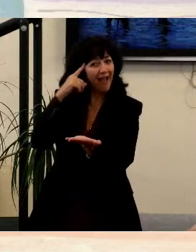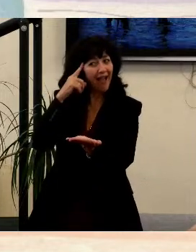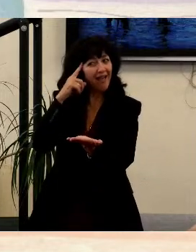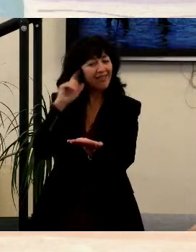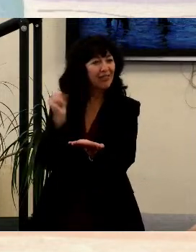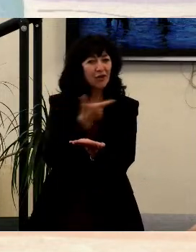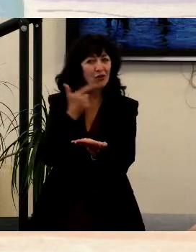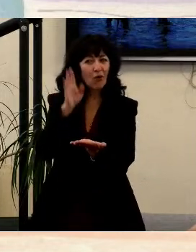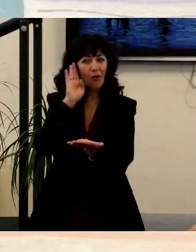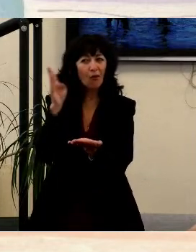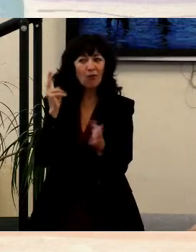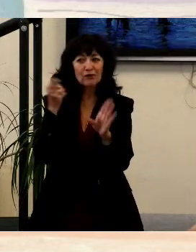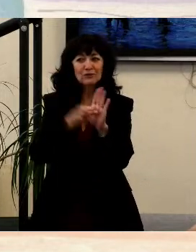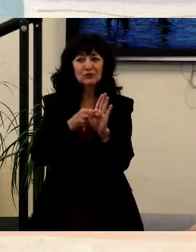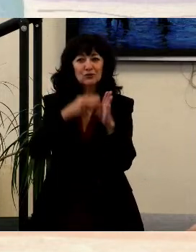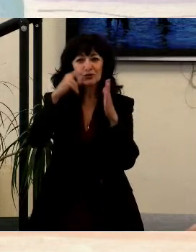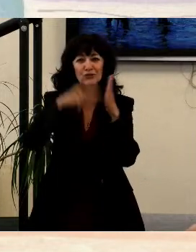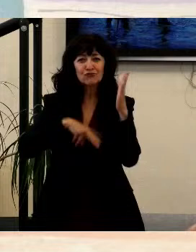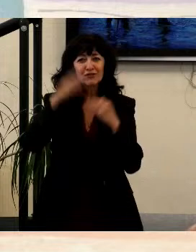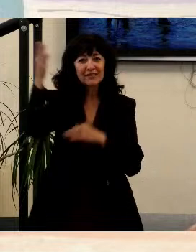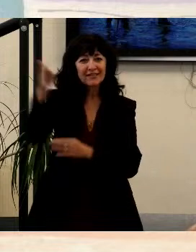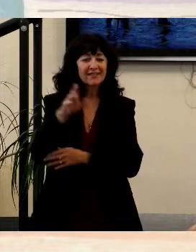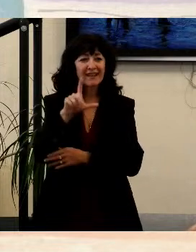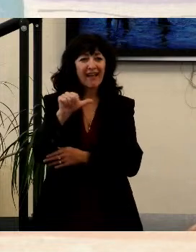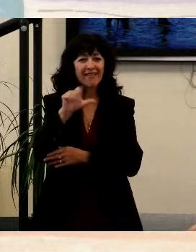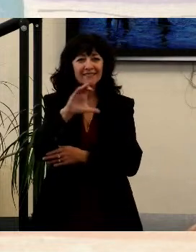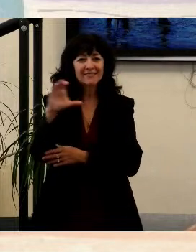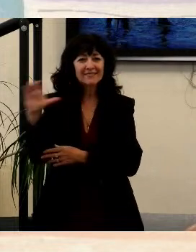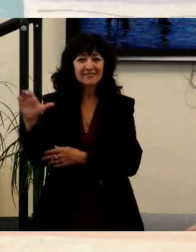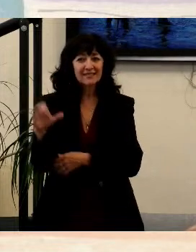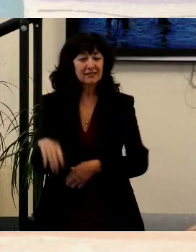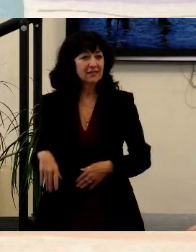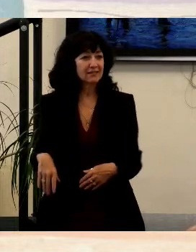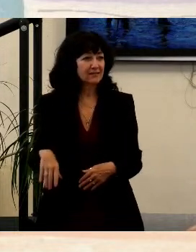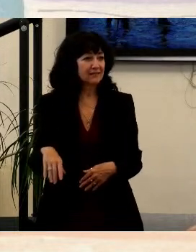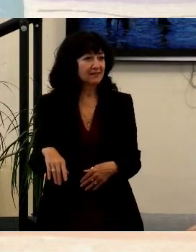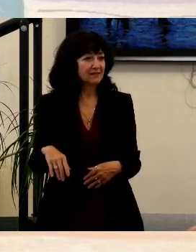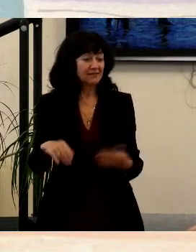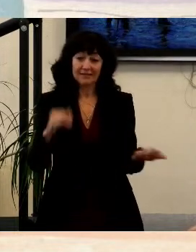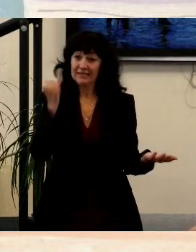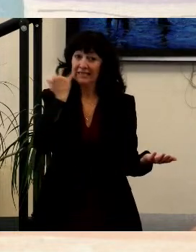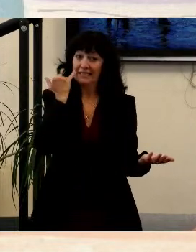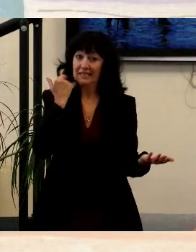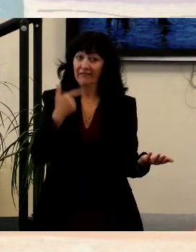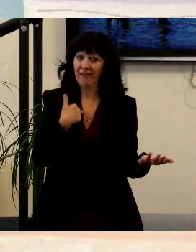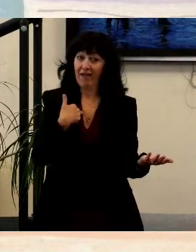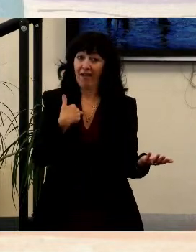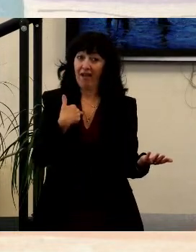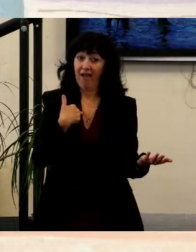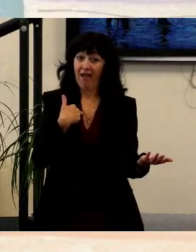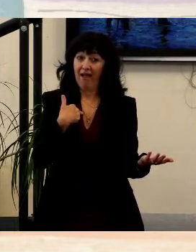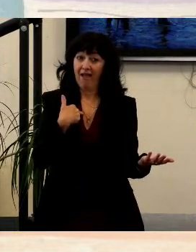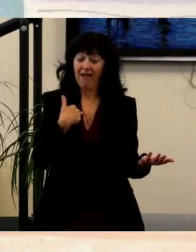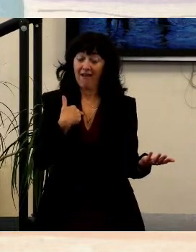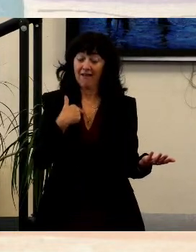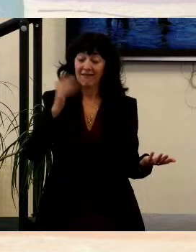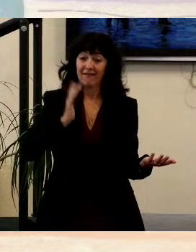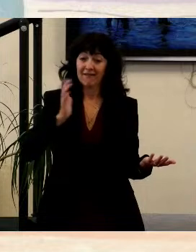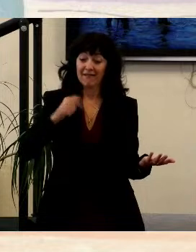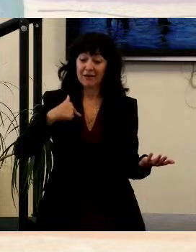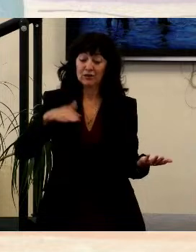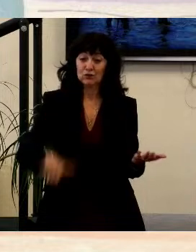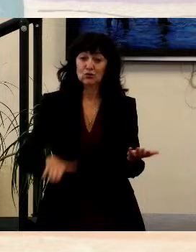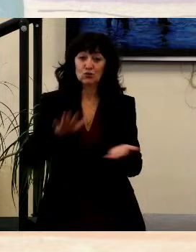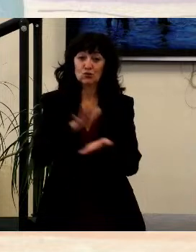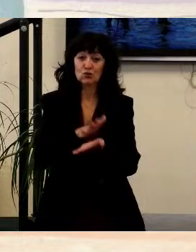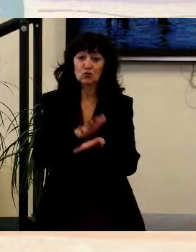later today. Now, if I paid more attention to Sister Assumption in my 4 years of Spanish, I might be